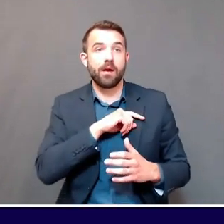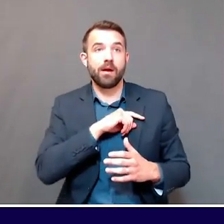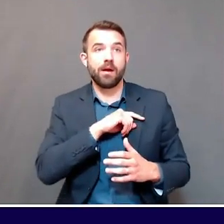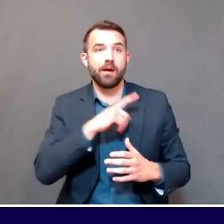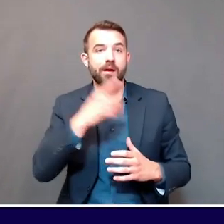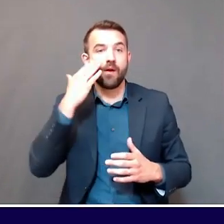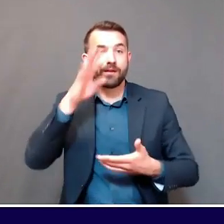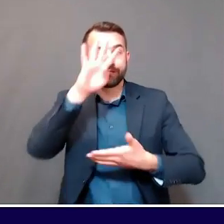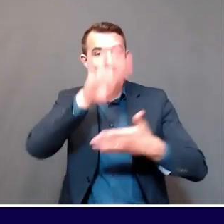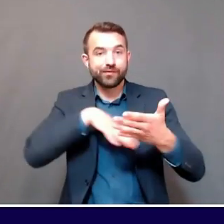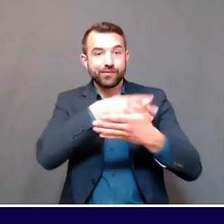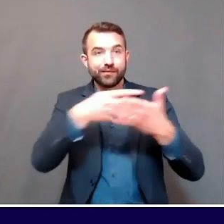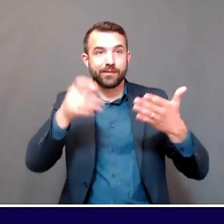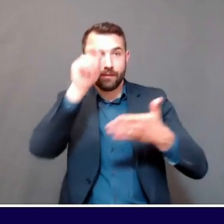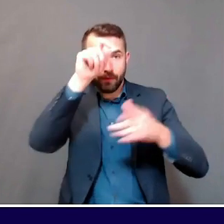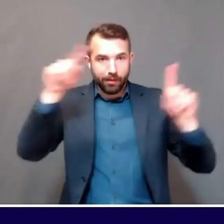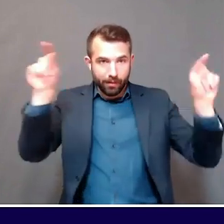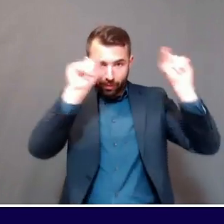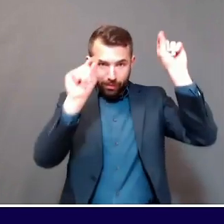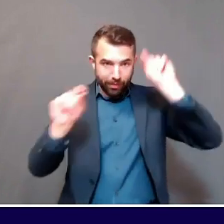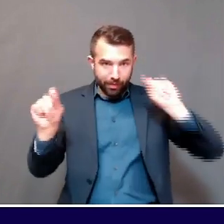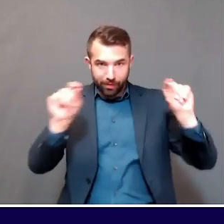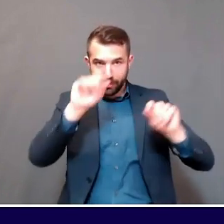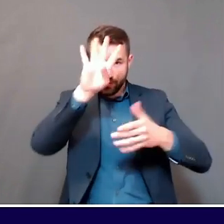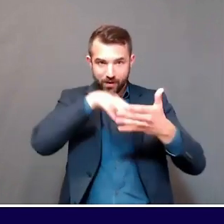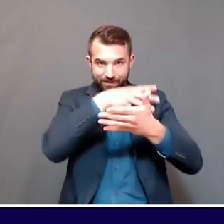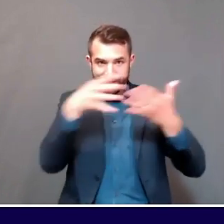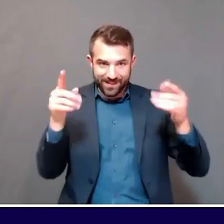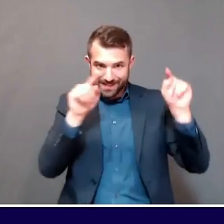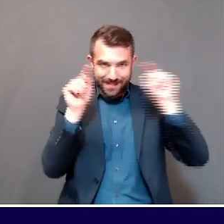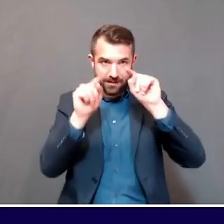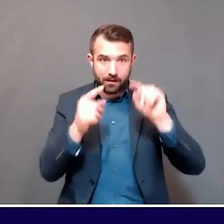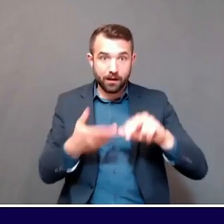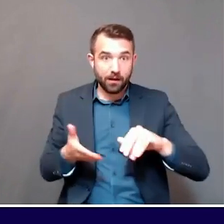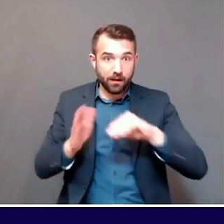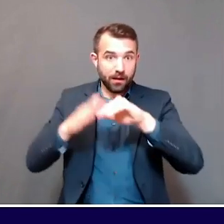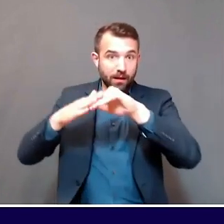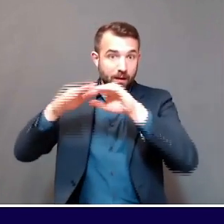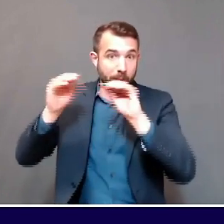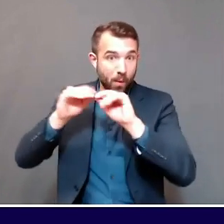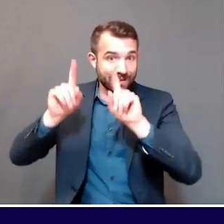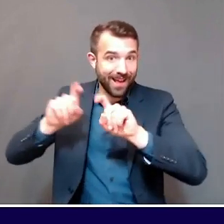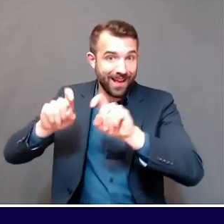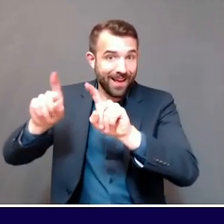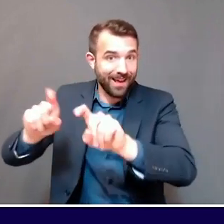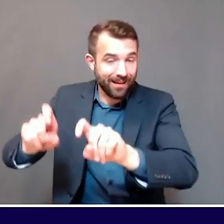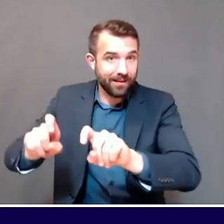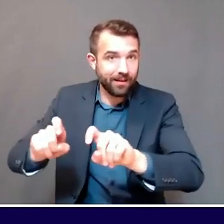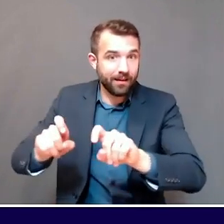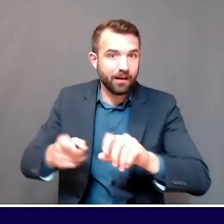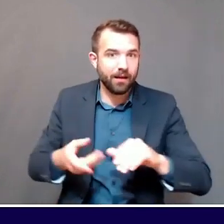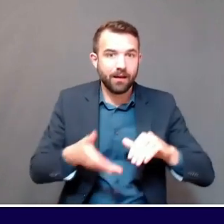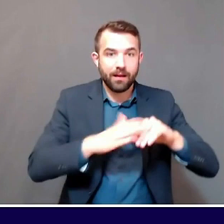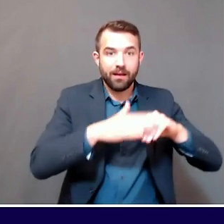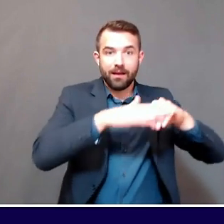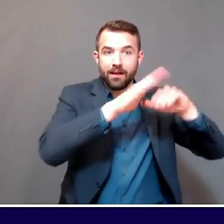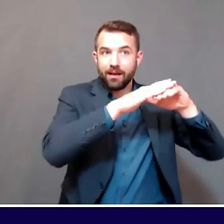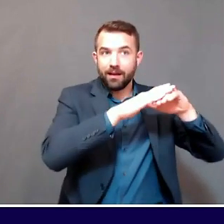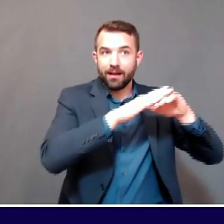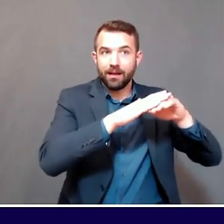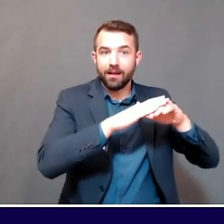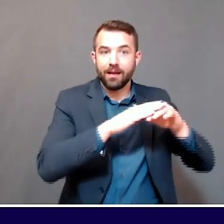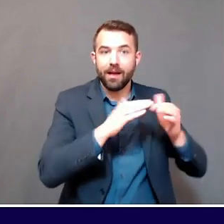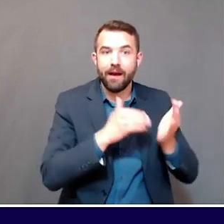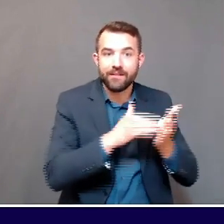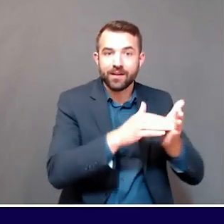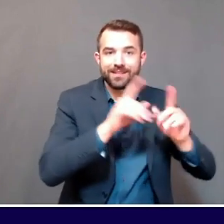our capacity to undertake more testing, and then in the amount of testing that's being done itself. Both